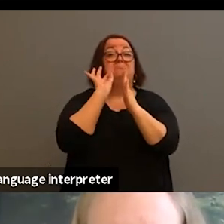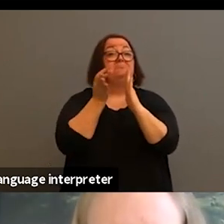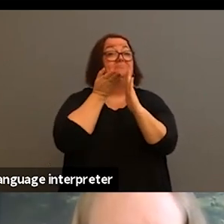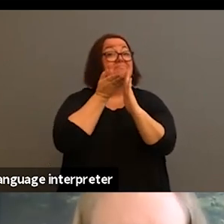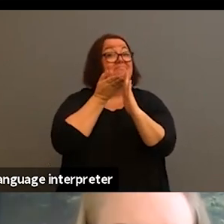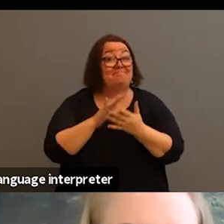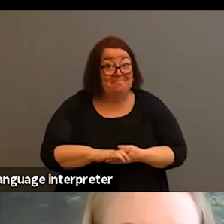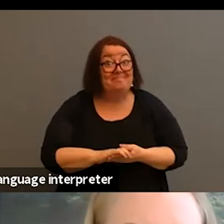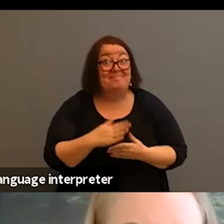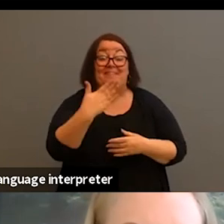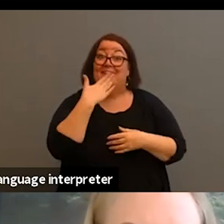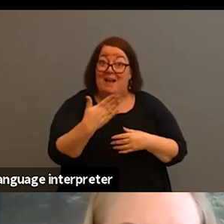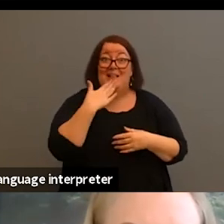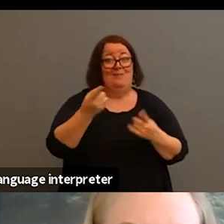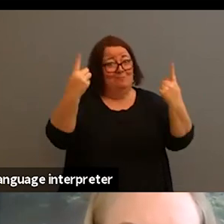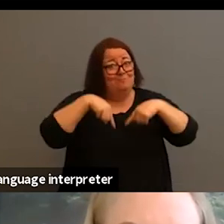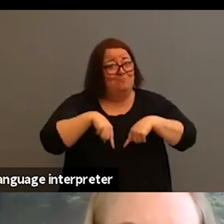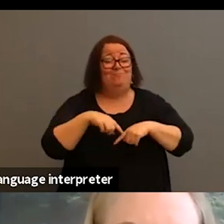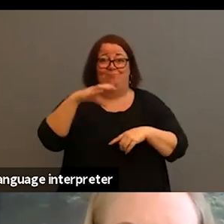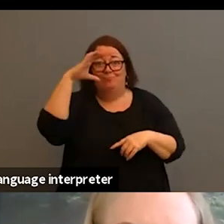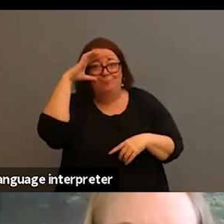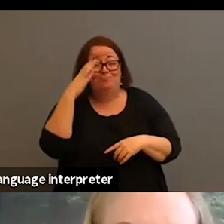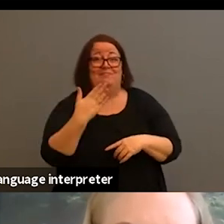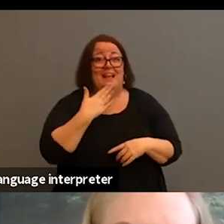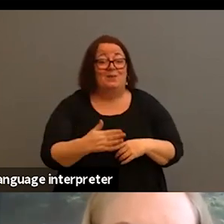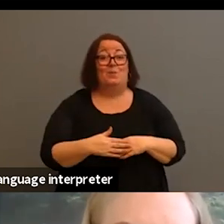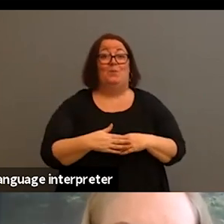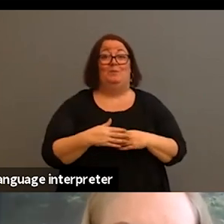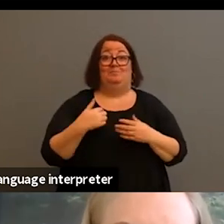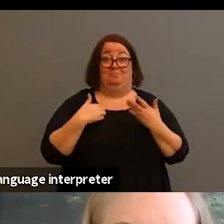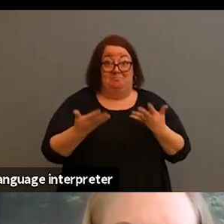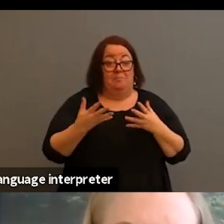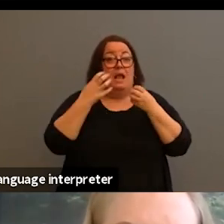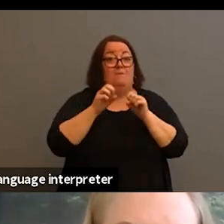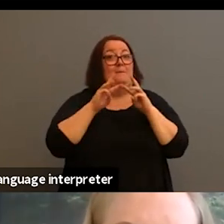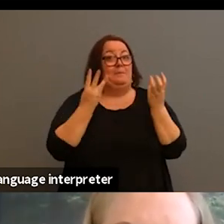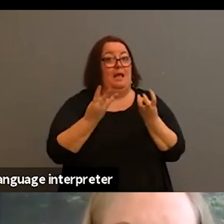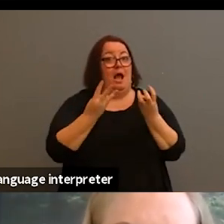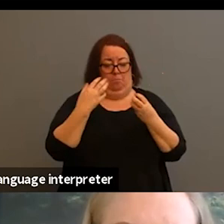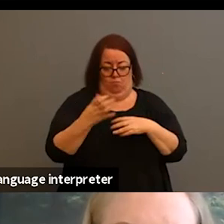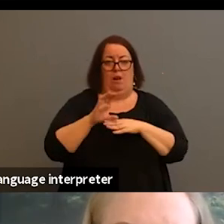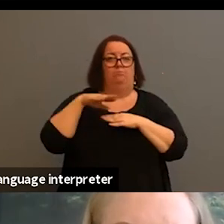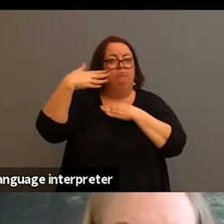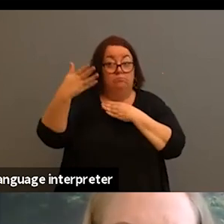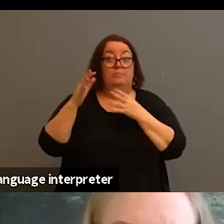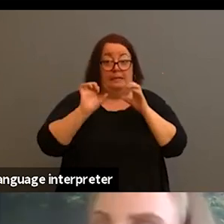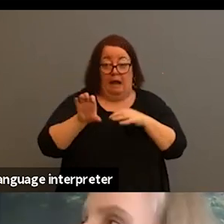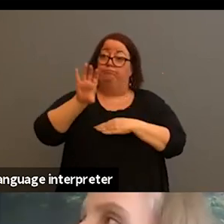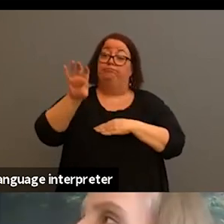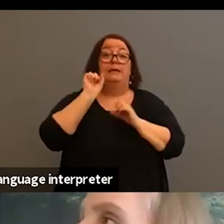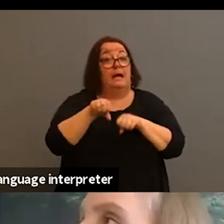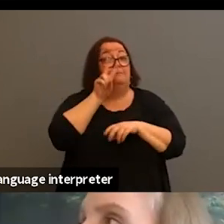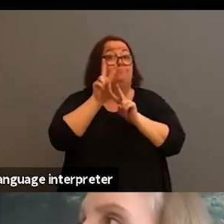this seminar will be presented on the UN website within the other side events that is taking part during the State